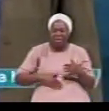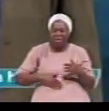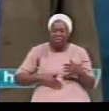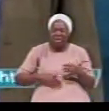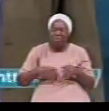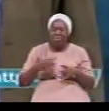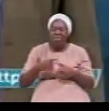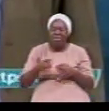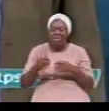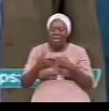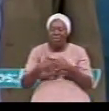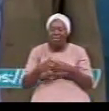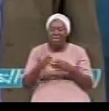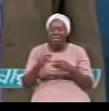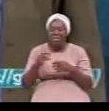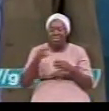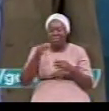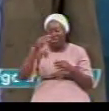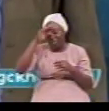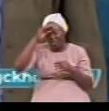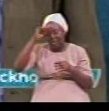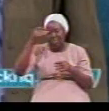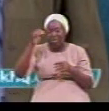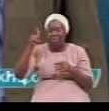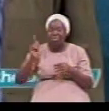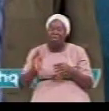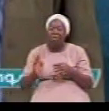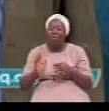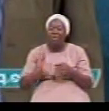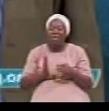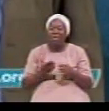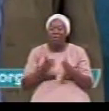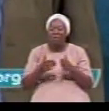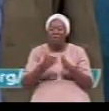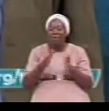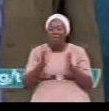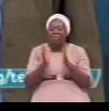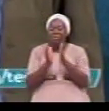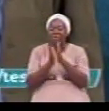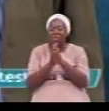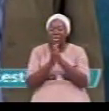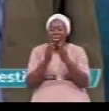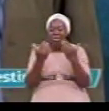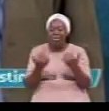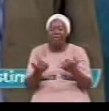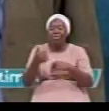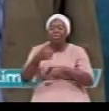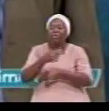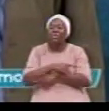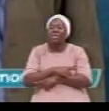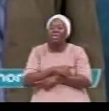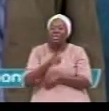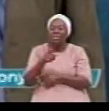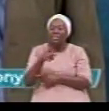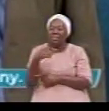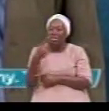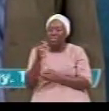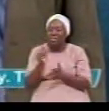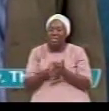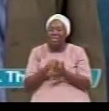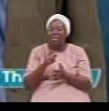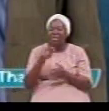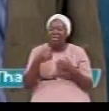But just after the man of God, our general superintendent, prayed today, he's saying that he has